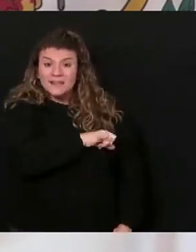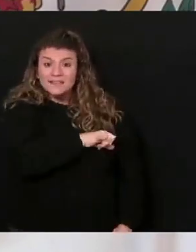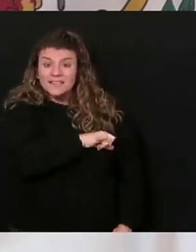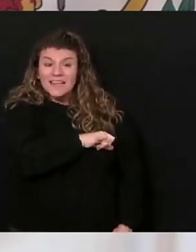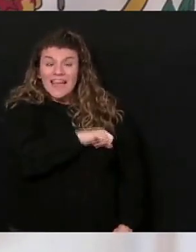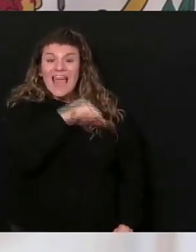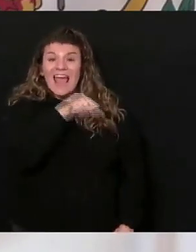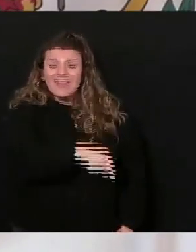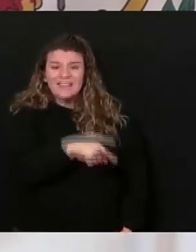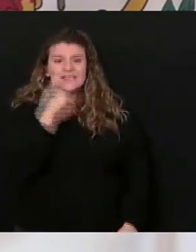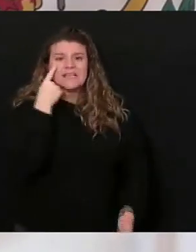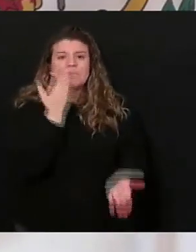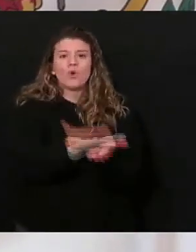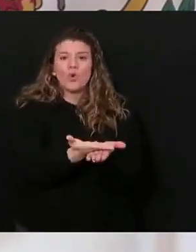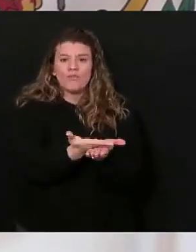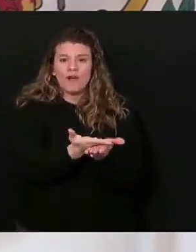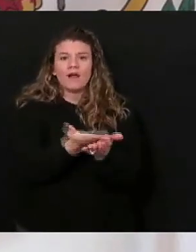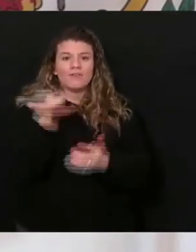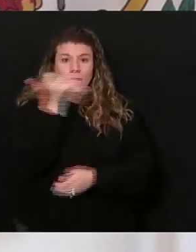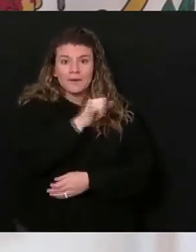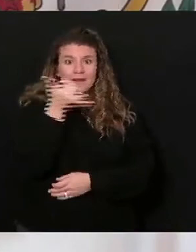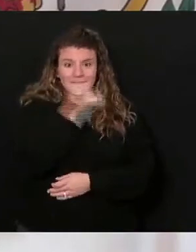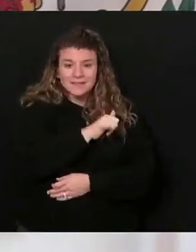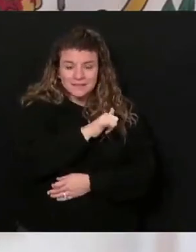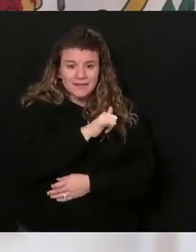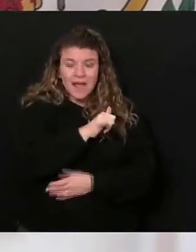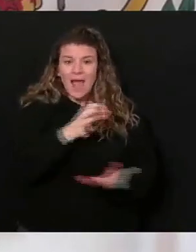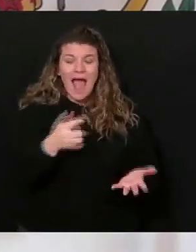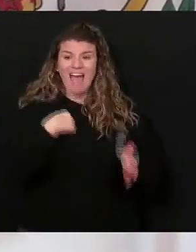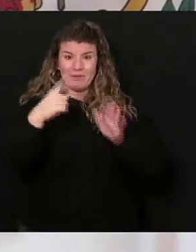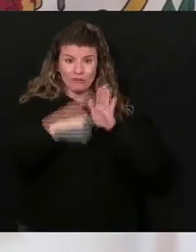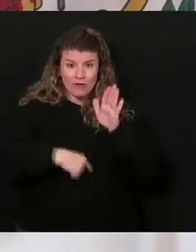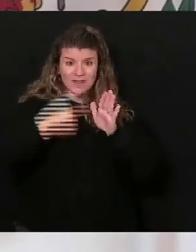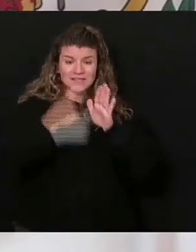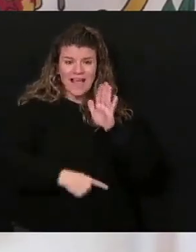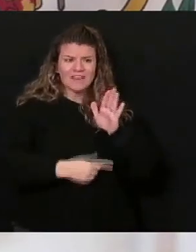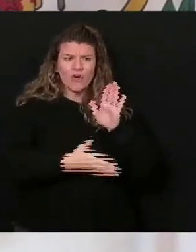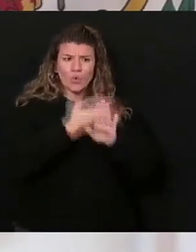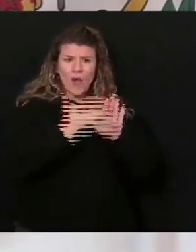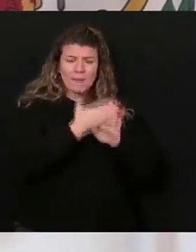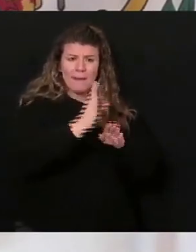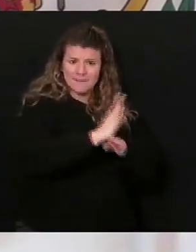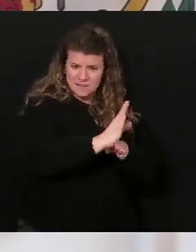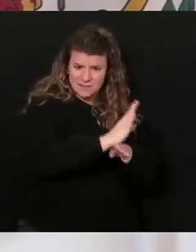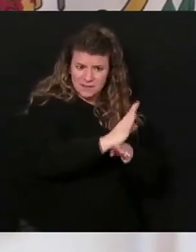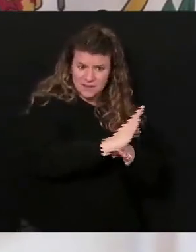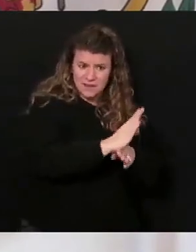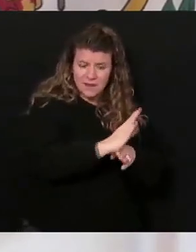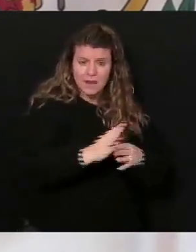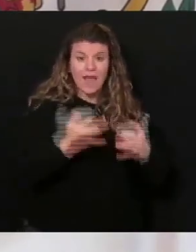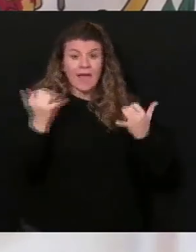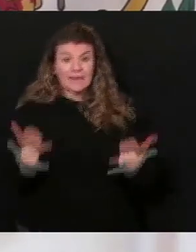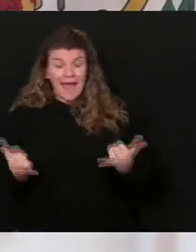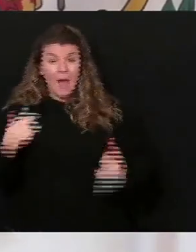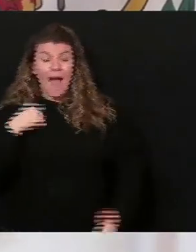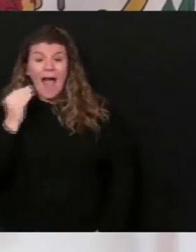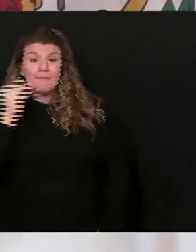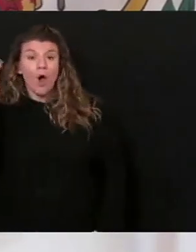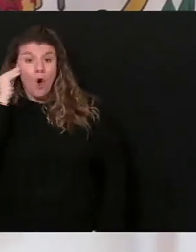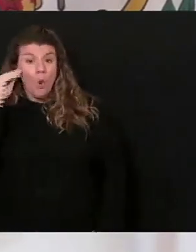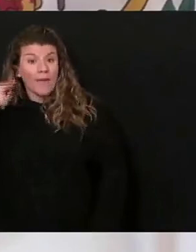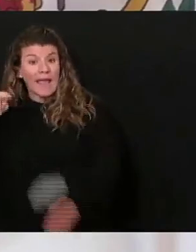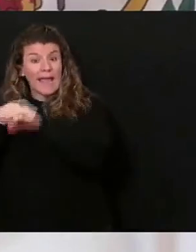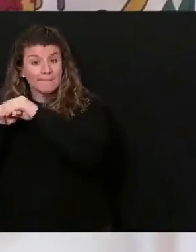proof of the ridiculousness of it. I have been criticized for running my own businesses, and now I am at home, in the